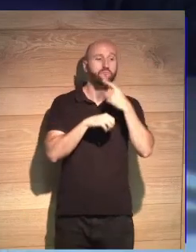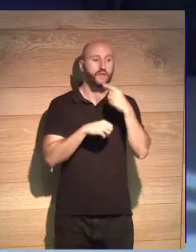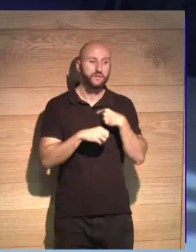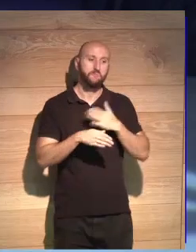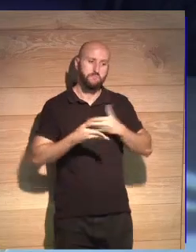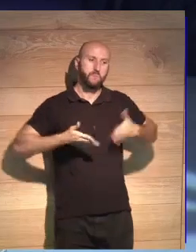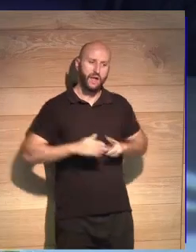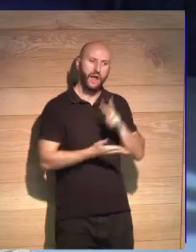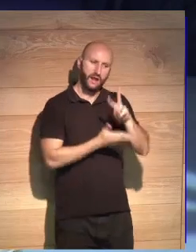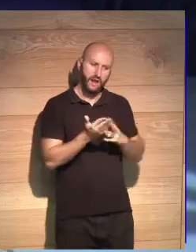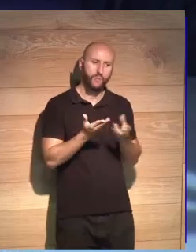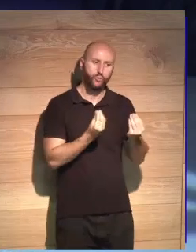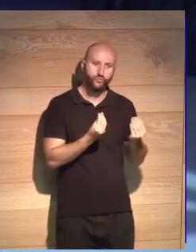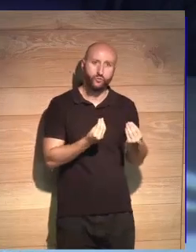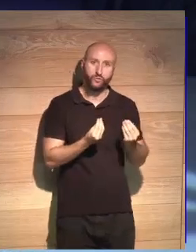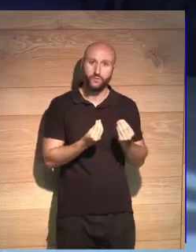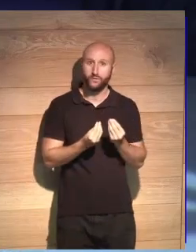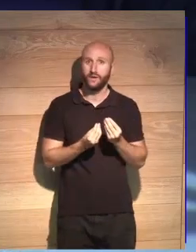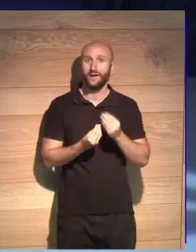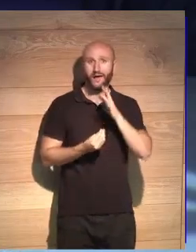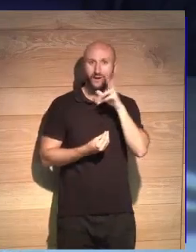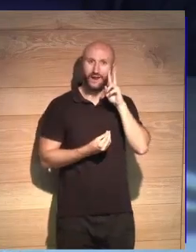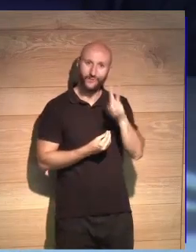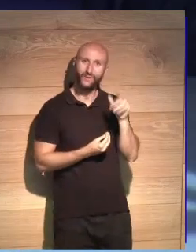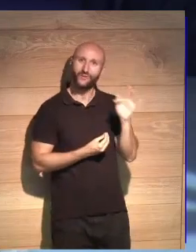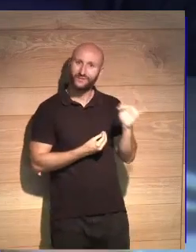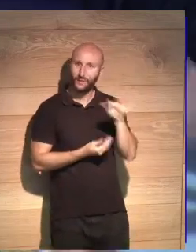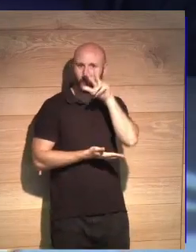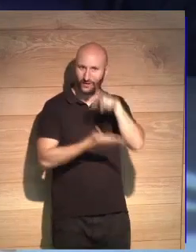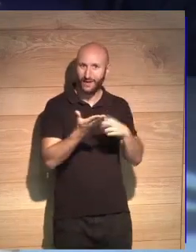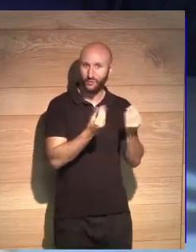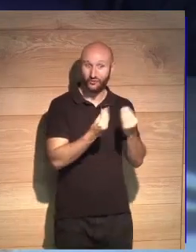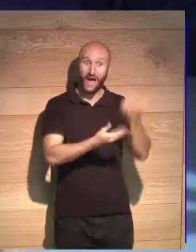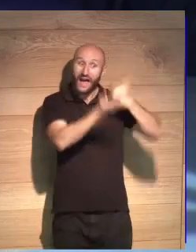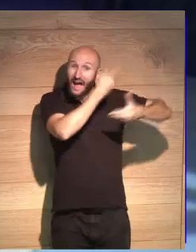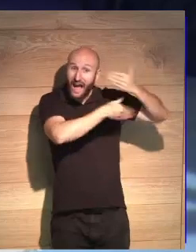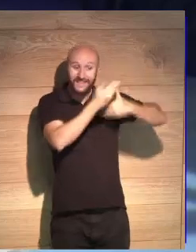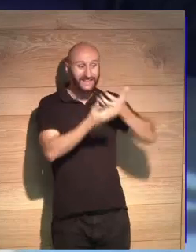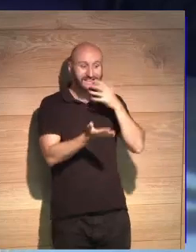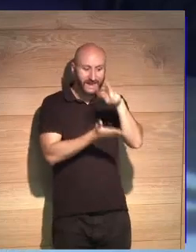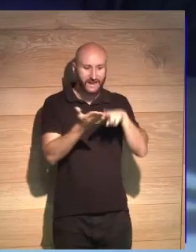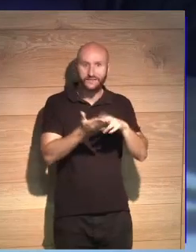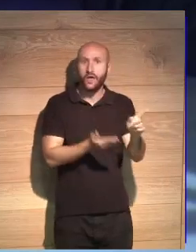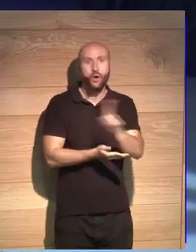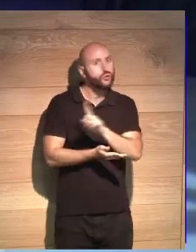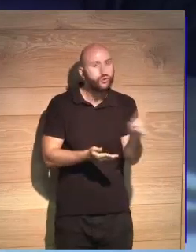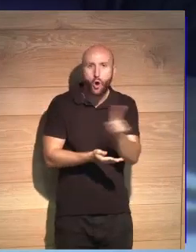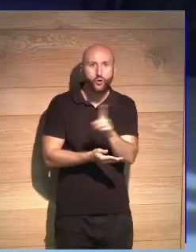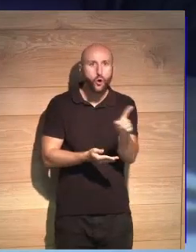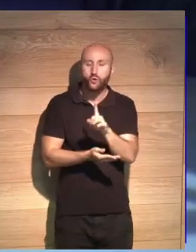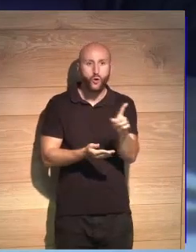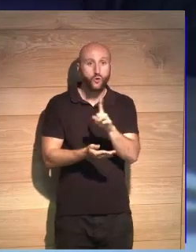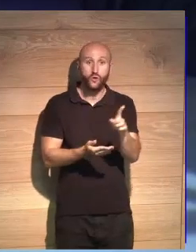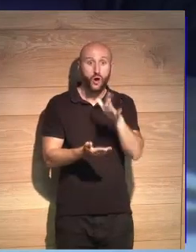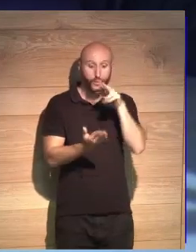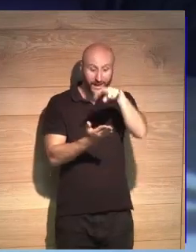girls, and when we are with friends, I say, my daughter reads.